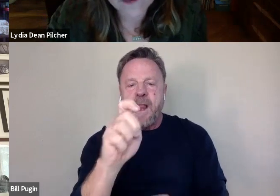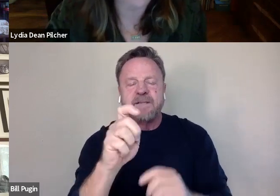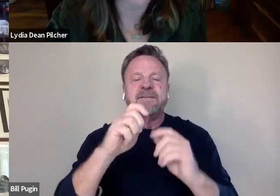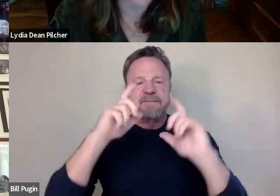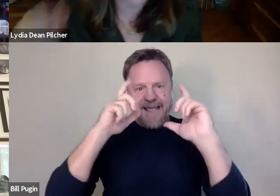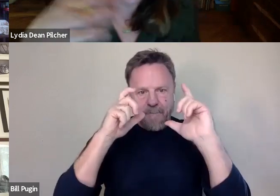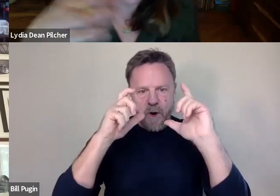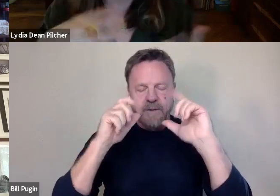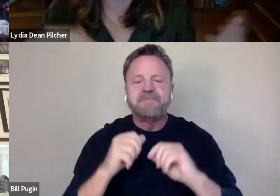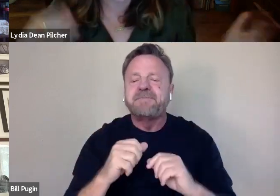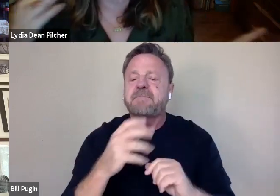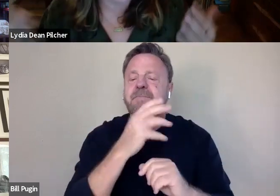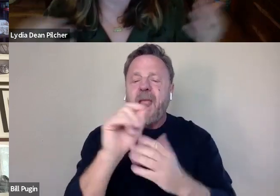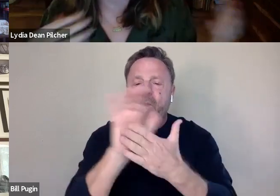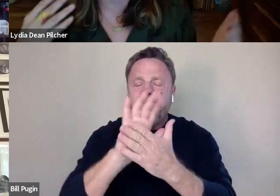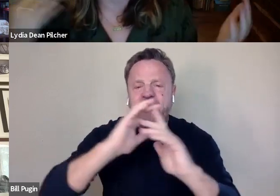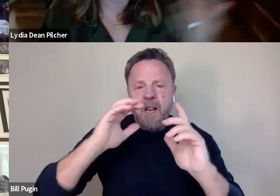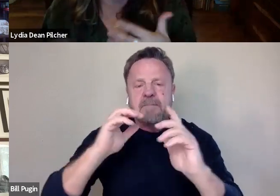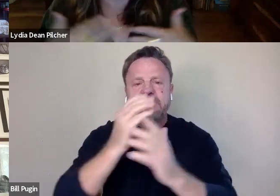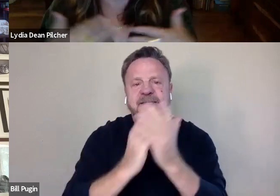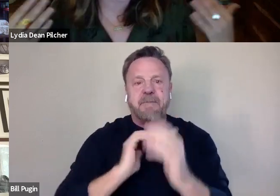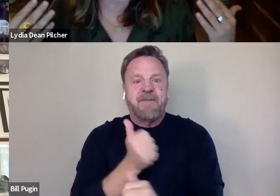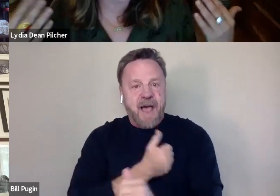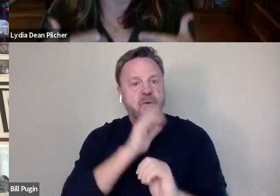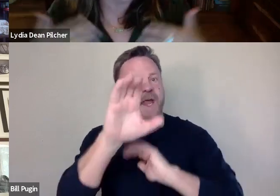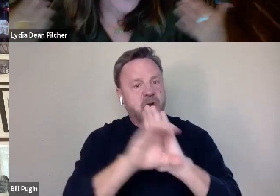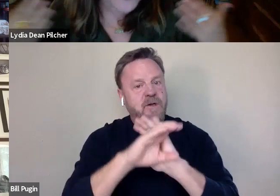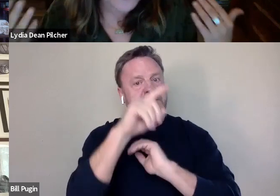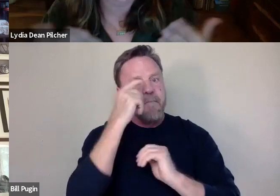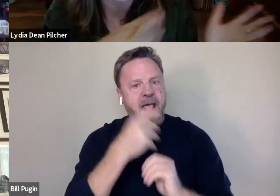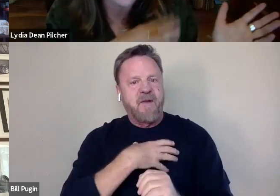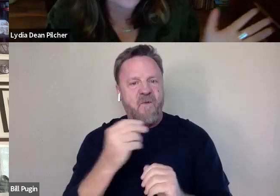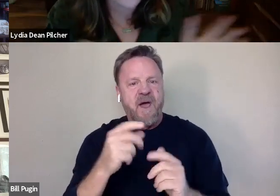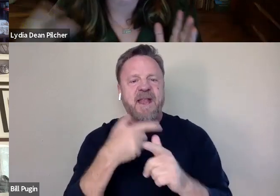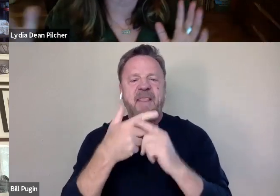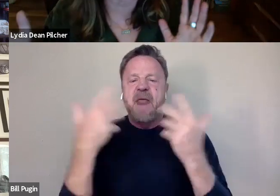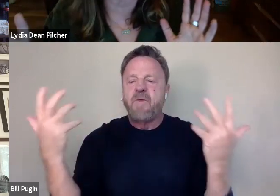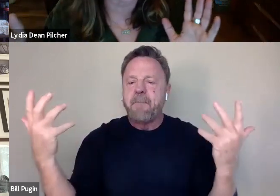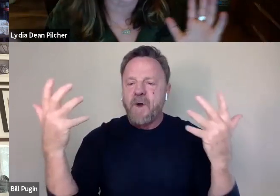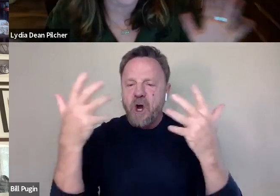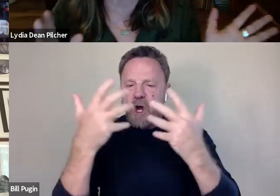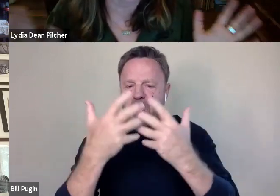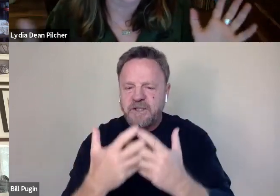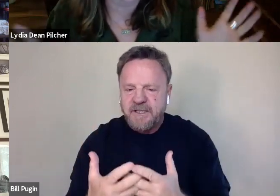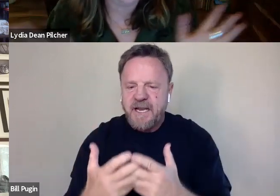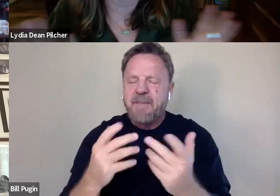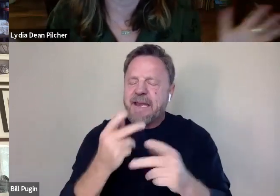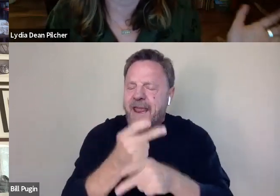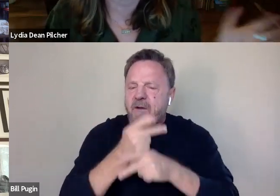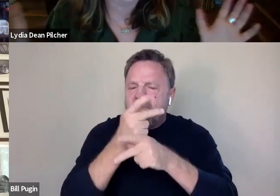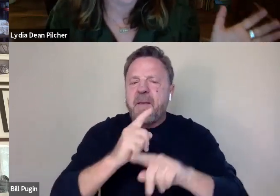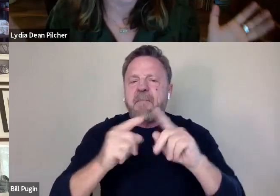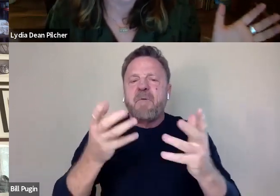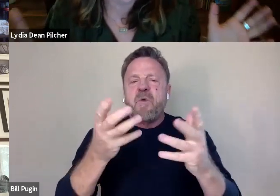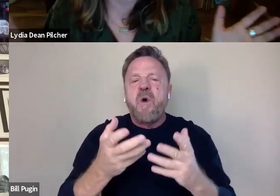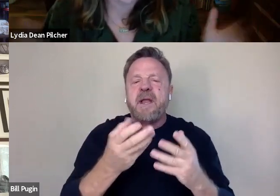And we filmed some of our own characters in black and white and then merged it, you know, judiciously, but trying to sort of create a flow so it